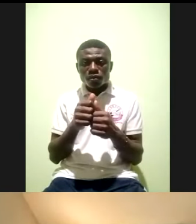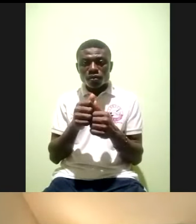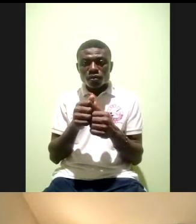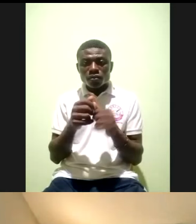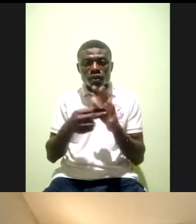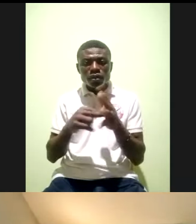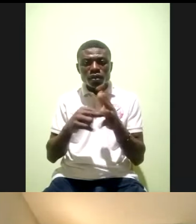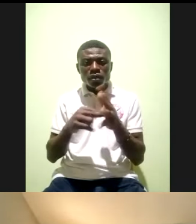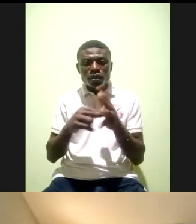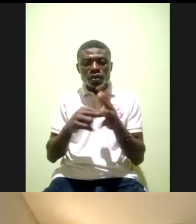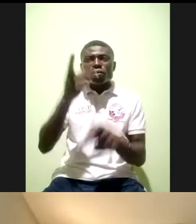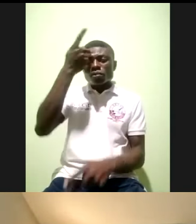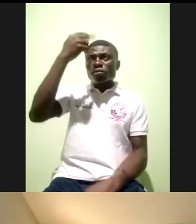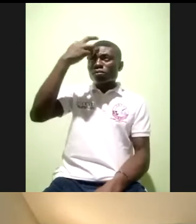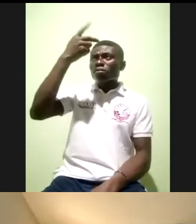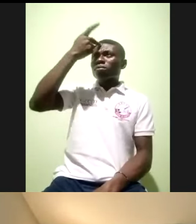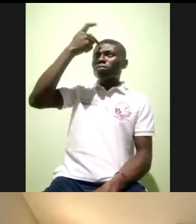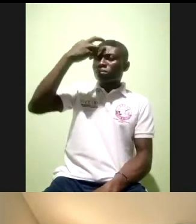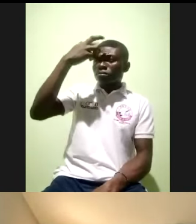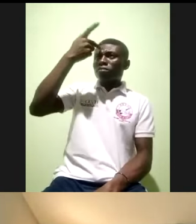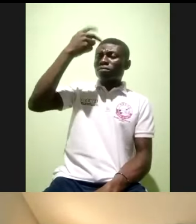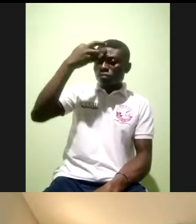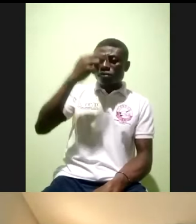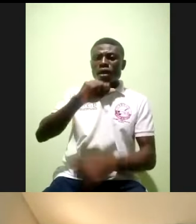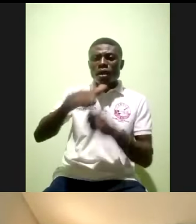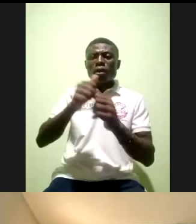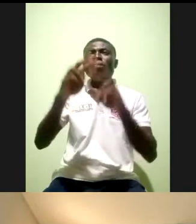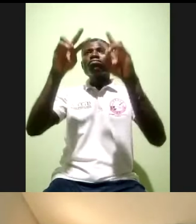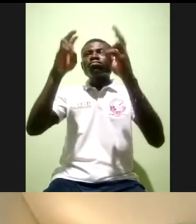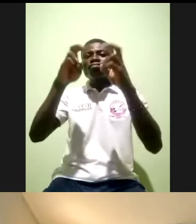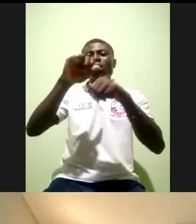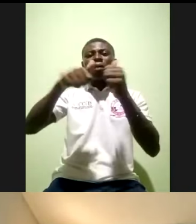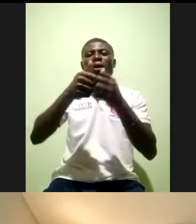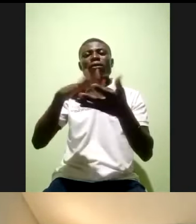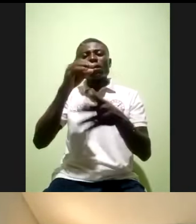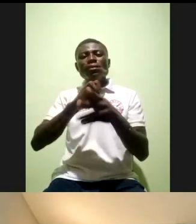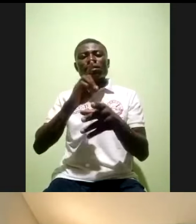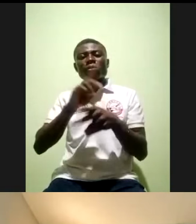and the wrong information or the incorrect information about learning disabilities.